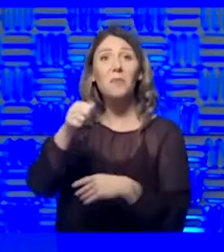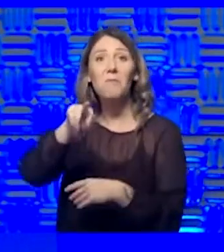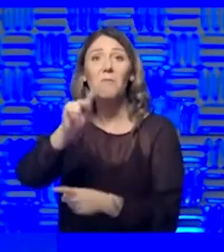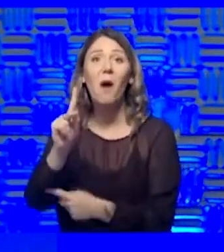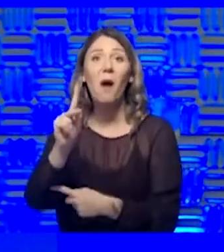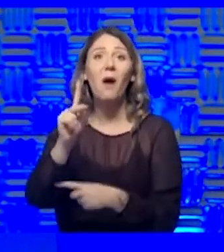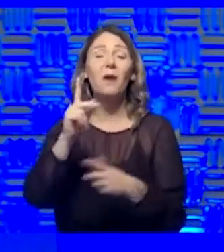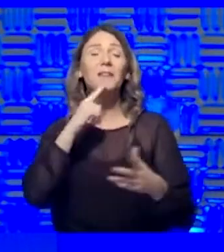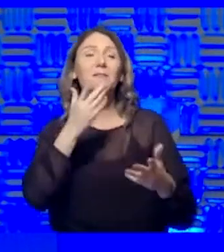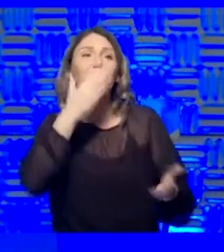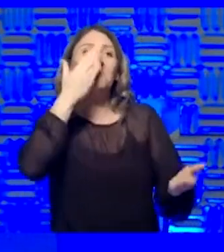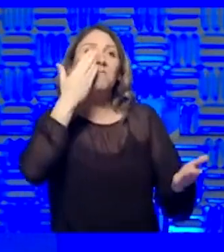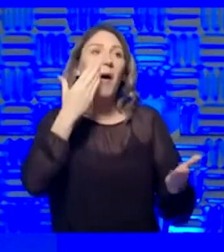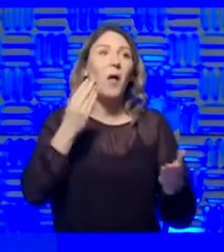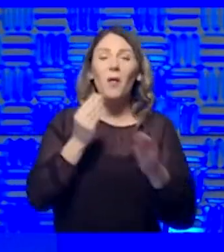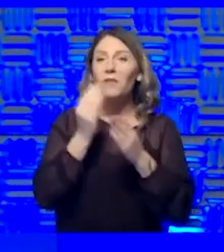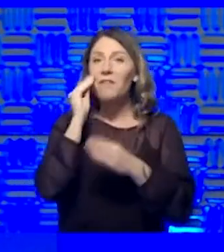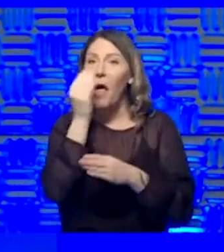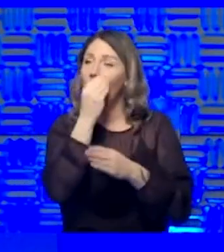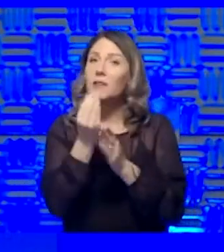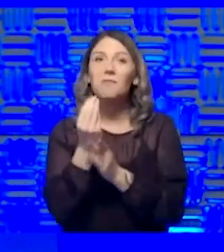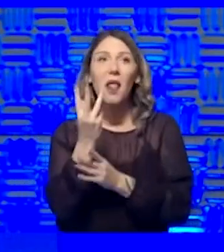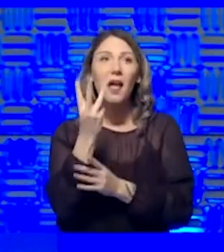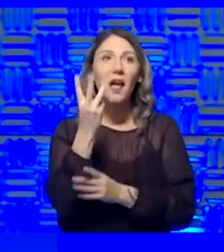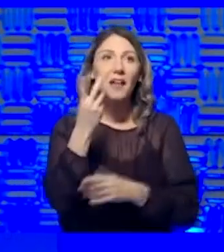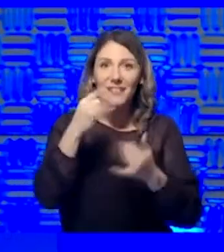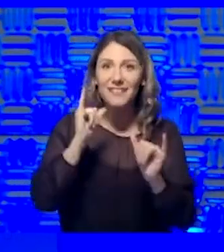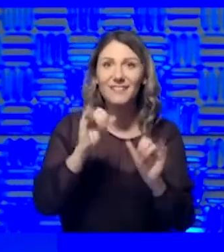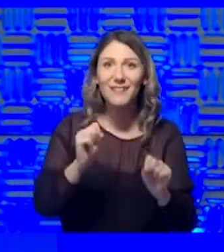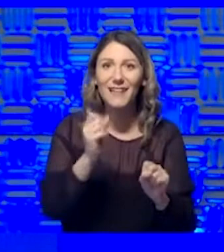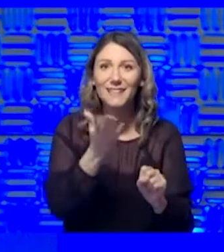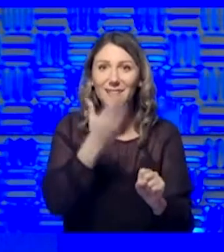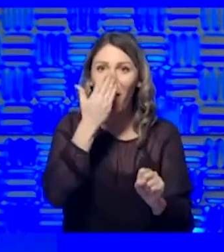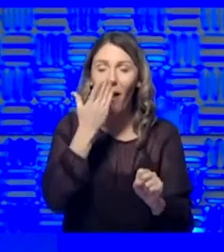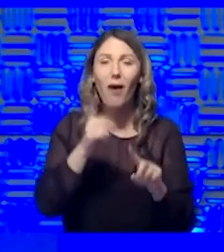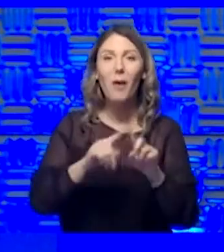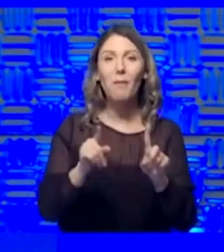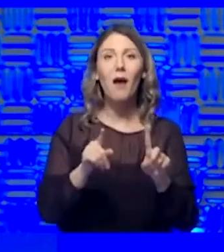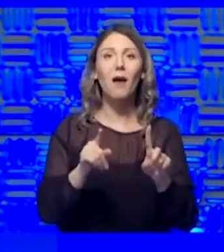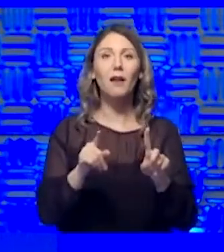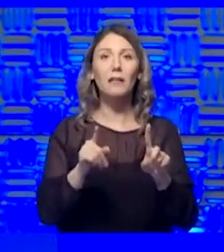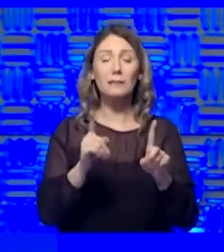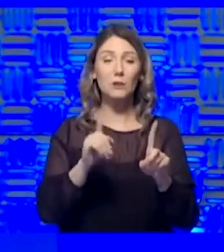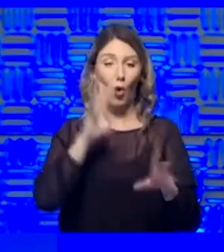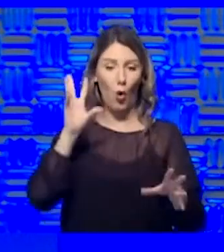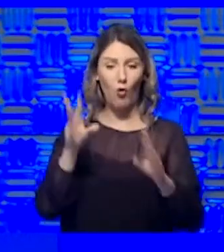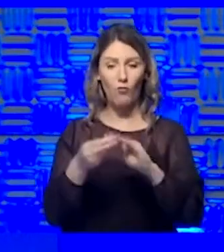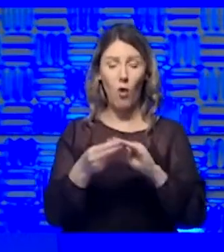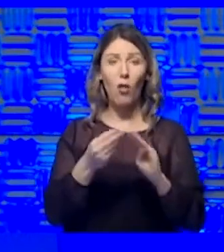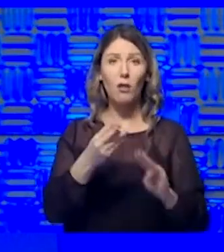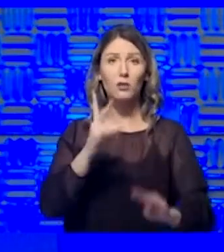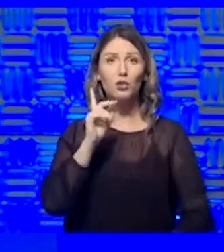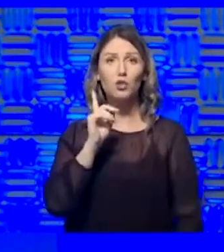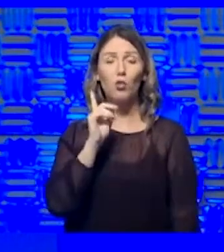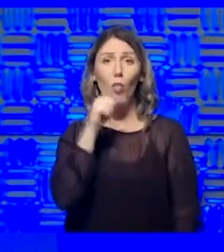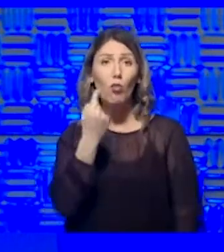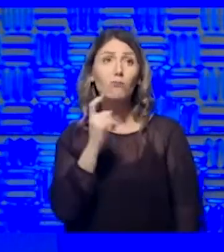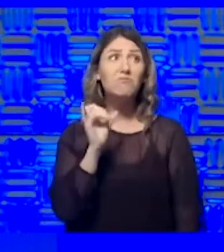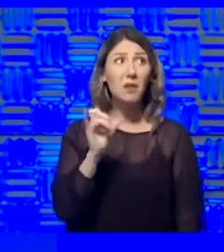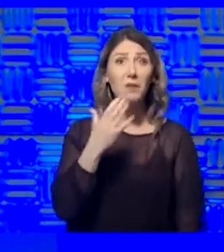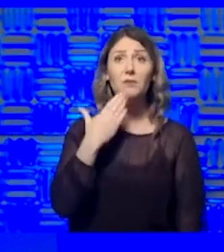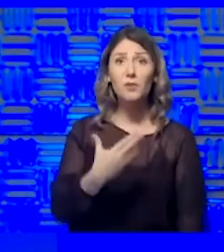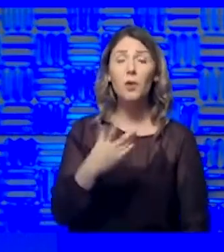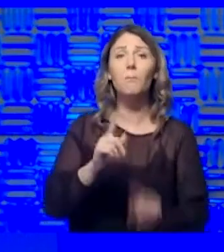hopefully, I don't have COVID. Yeah. I can still smell. But I think it's overall looking good. The real concern